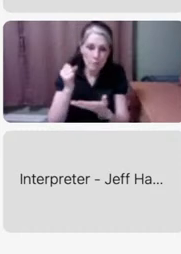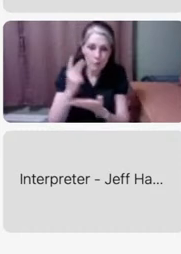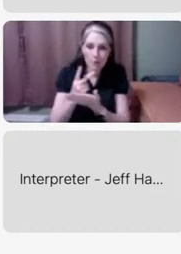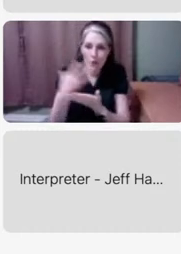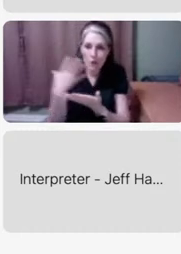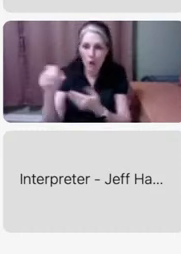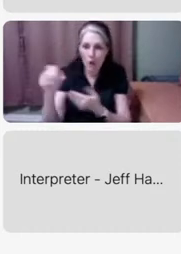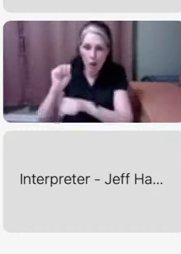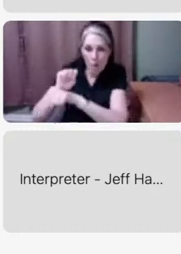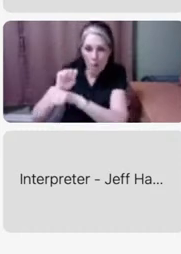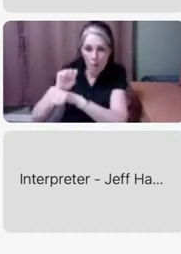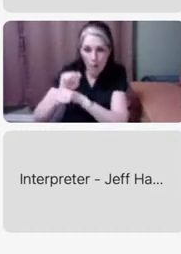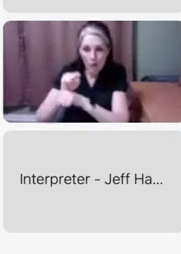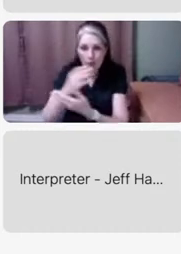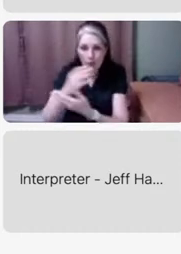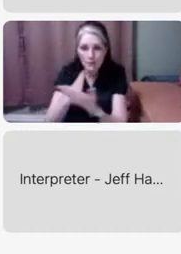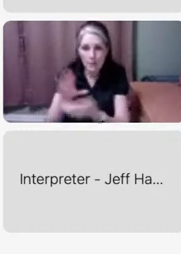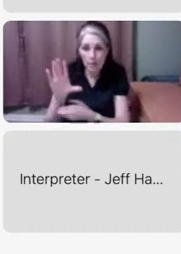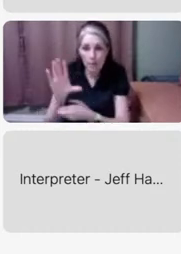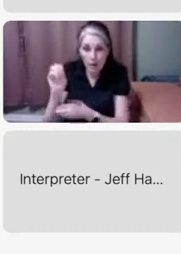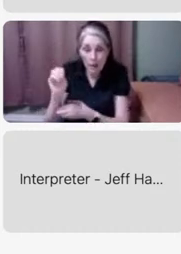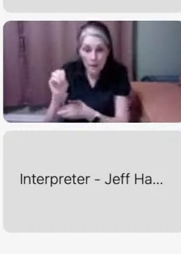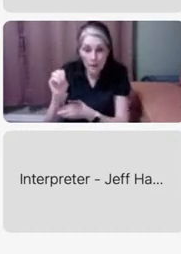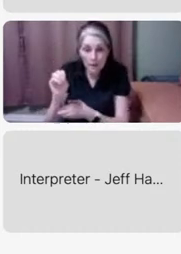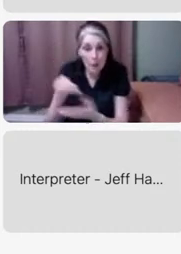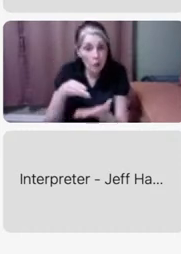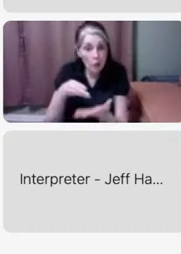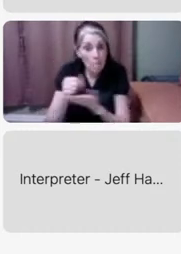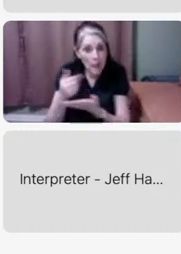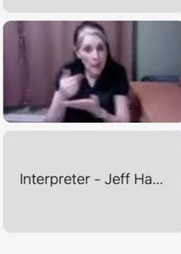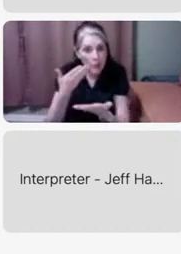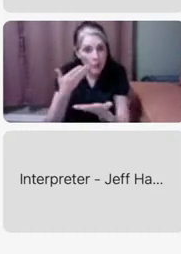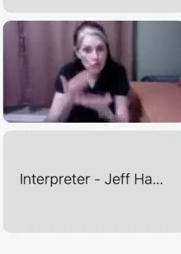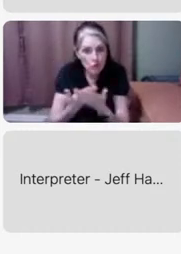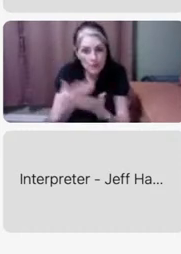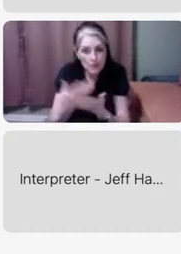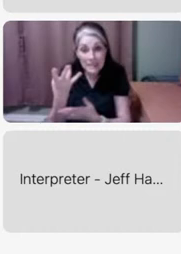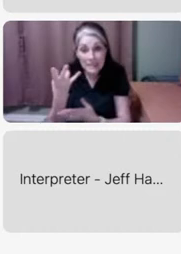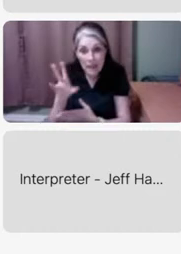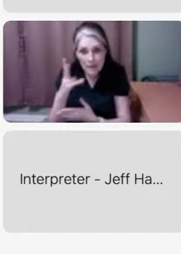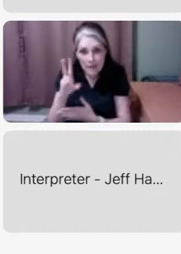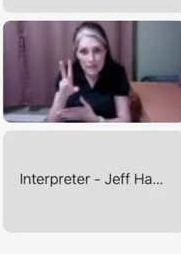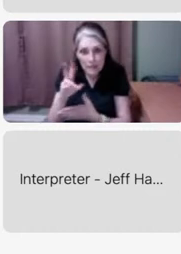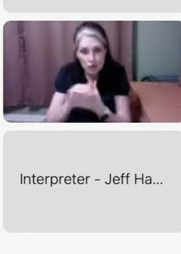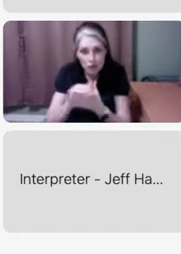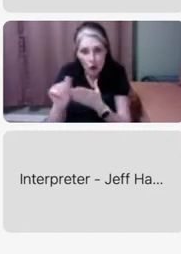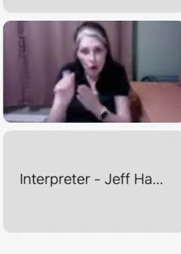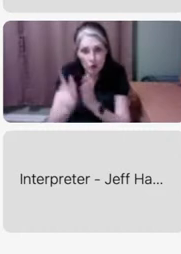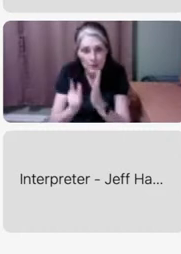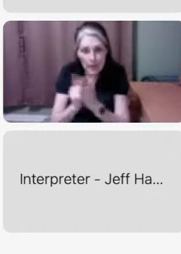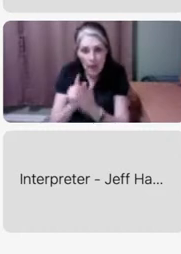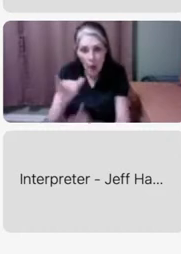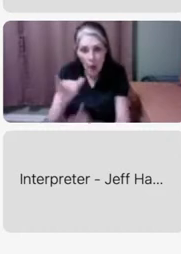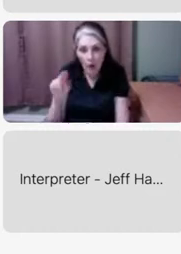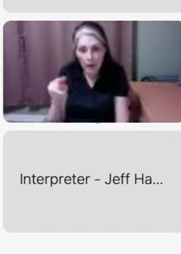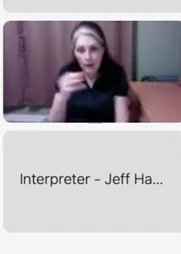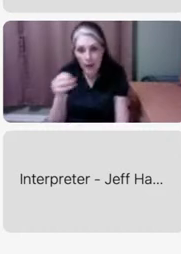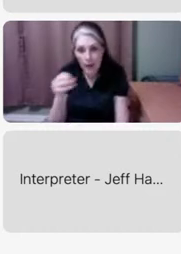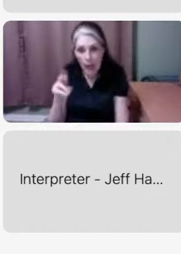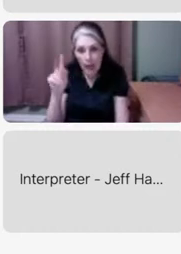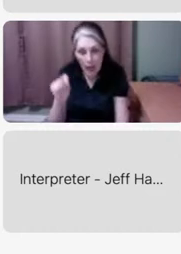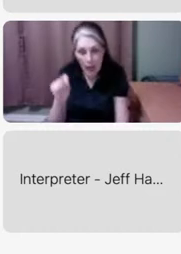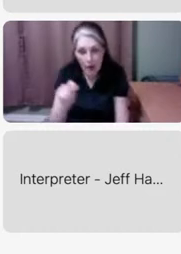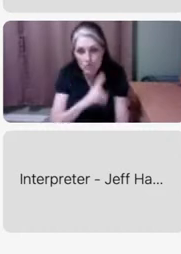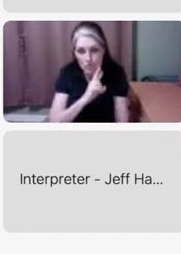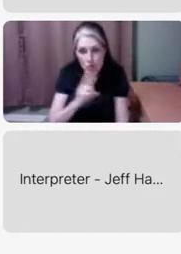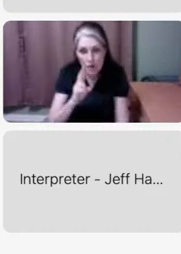companies and they're praying pretty good man and 17 bucks to start off at in and out so that's a good job there to to start